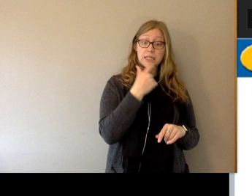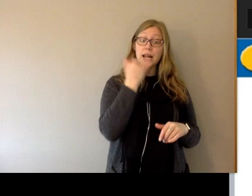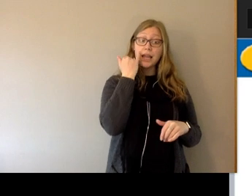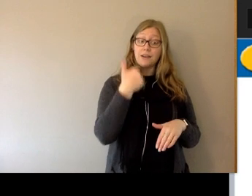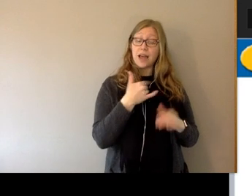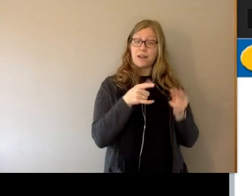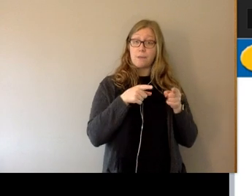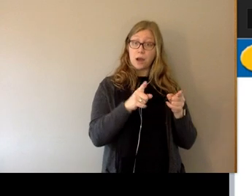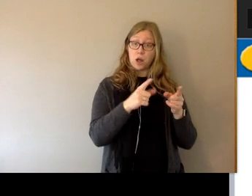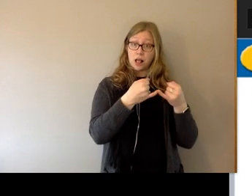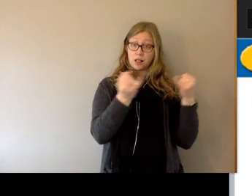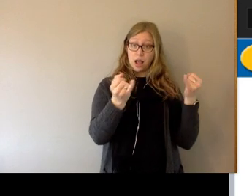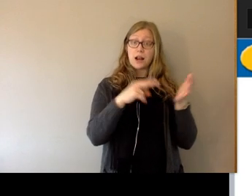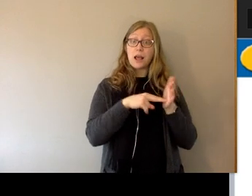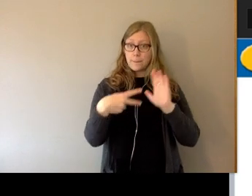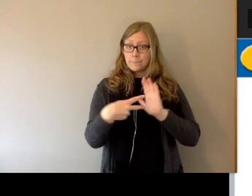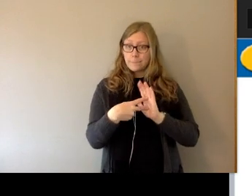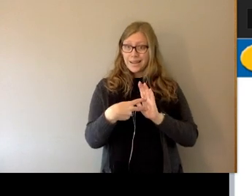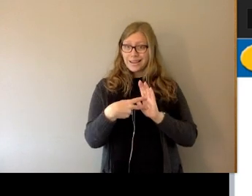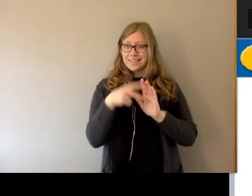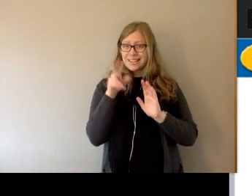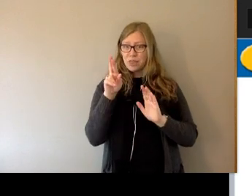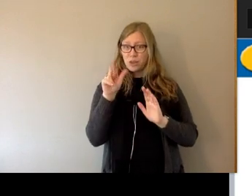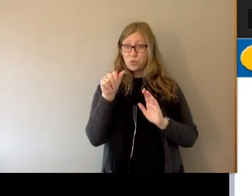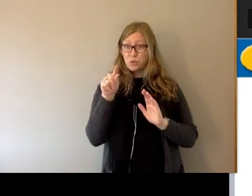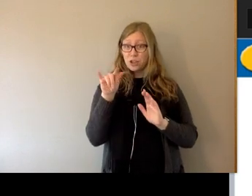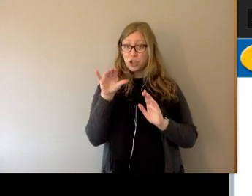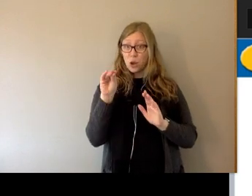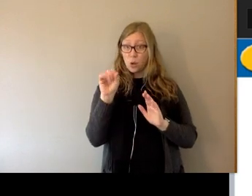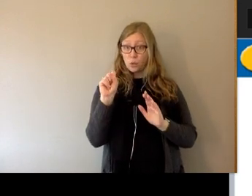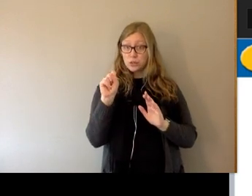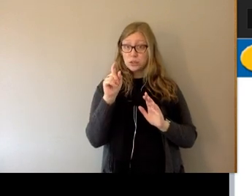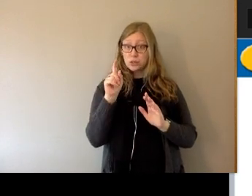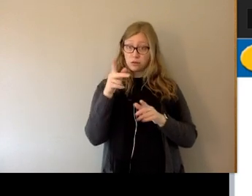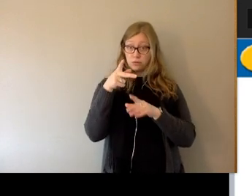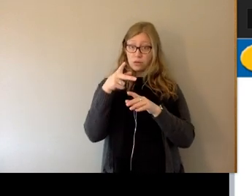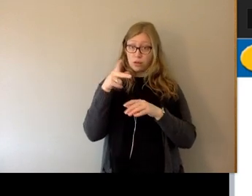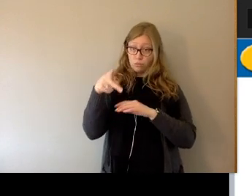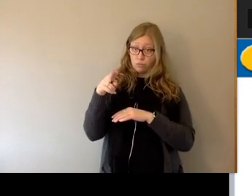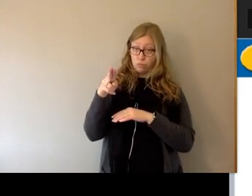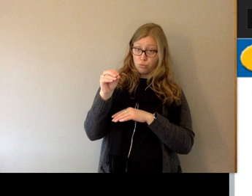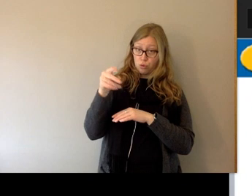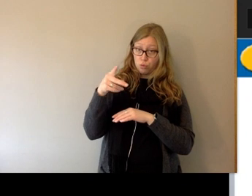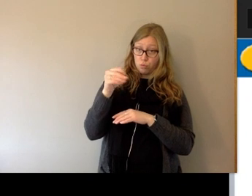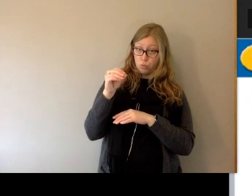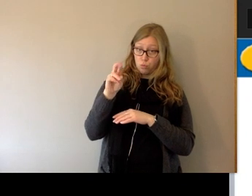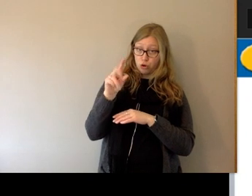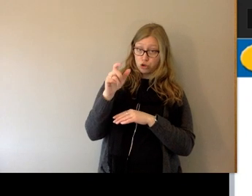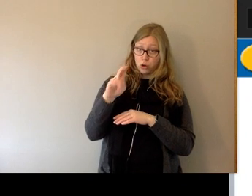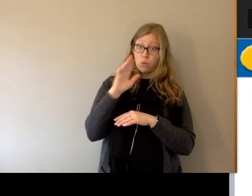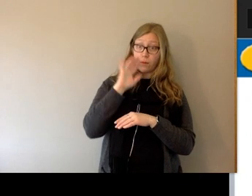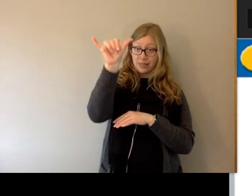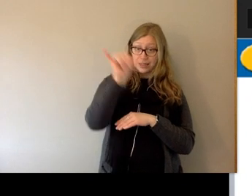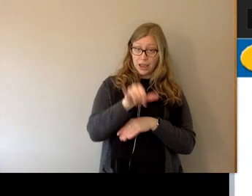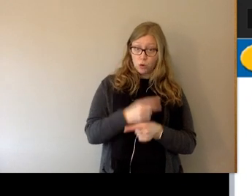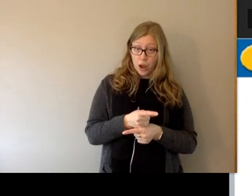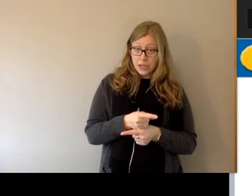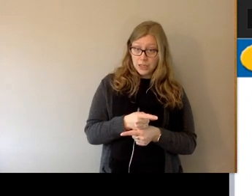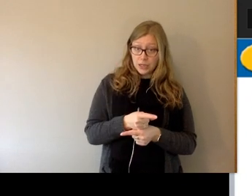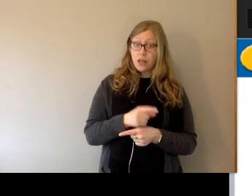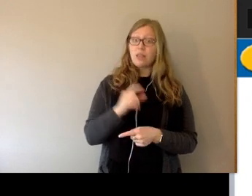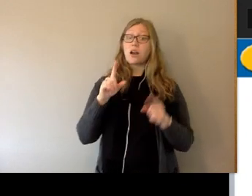the other sides, then I'm going to have the proportion. So the converse says that if that proportion is true,